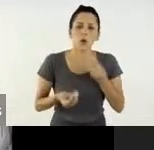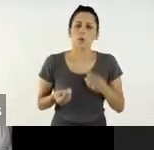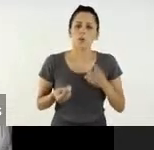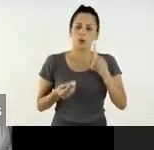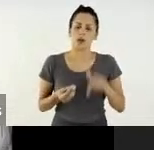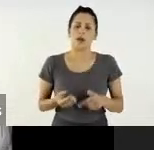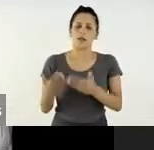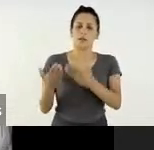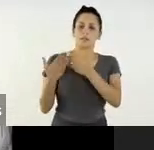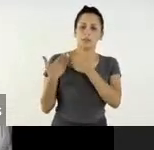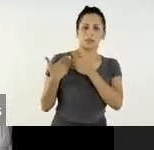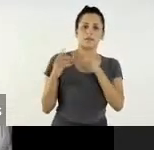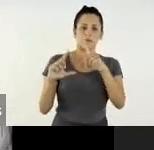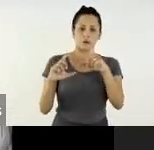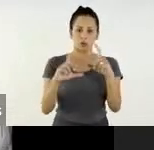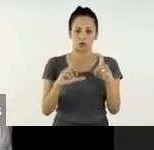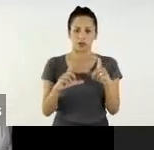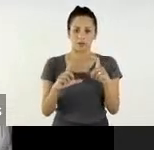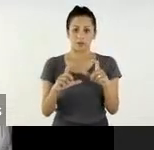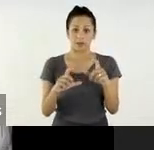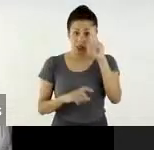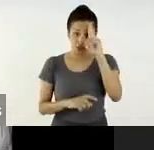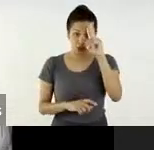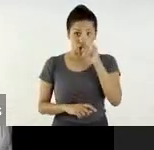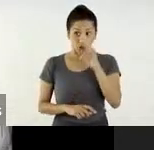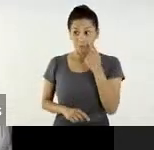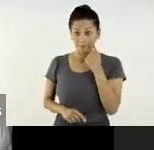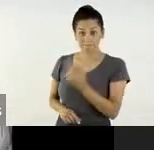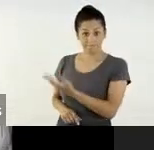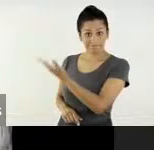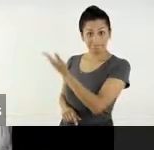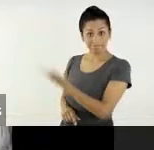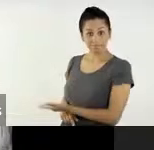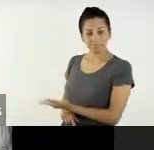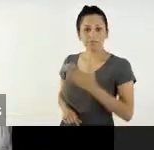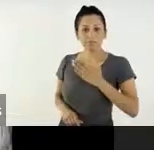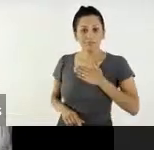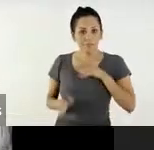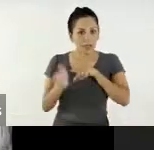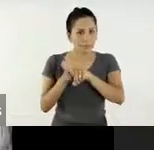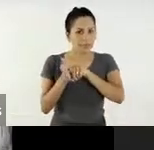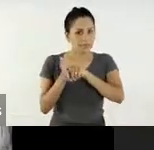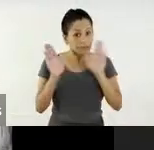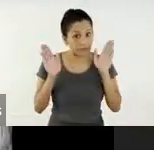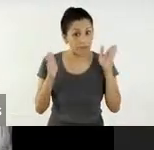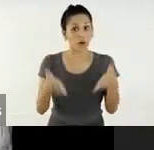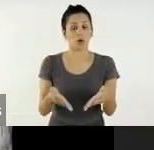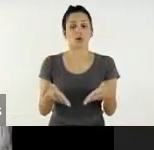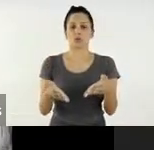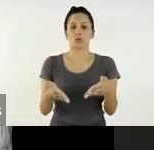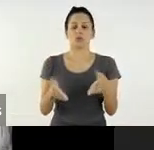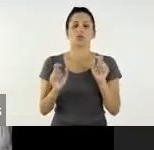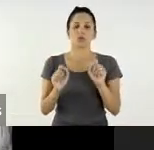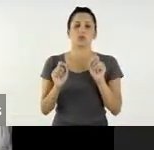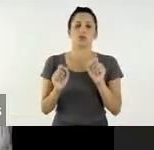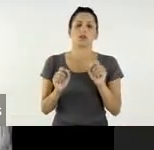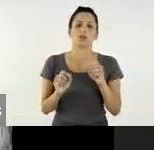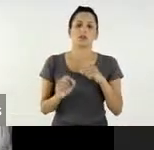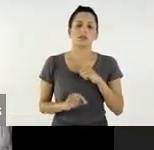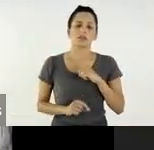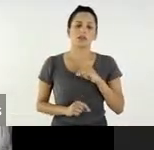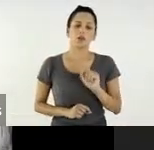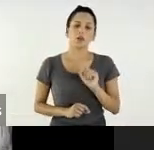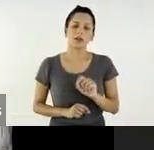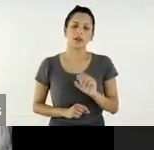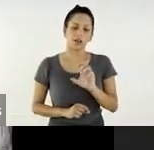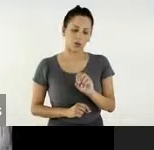expansive. My research has been centered specifically on the ovulars, a series of photographic workshops offered